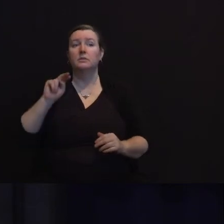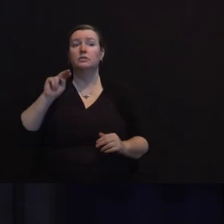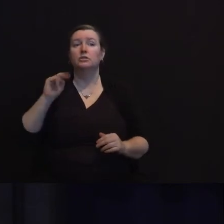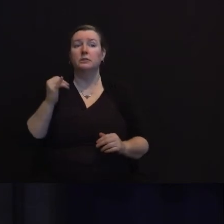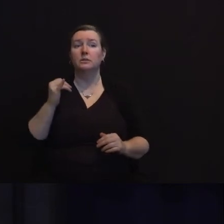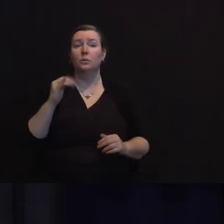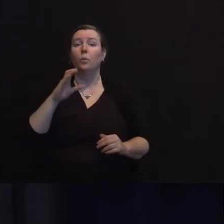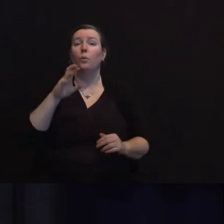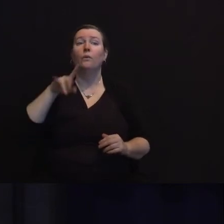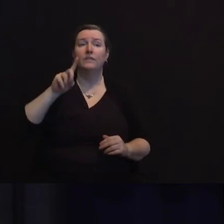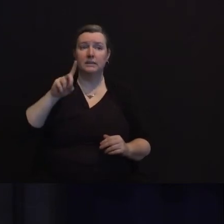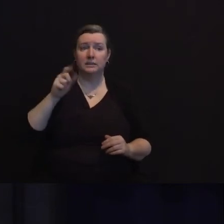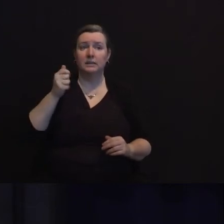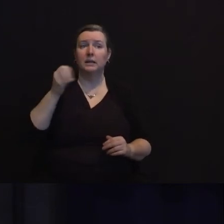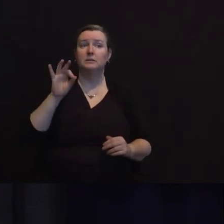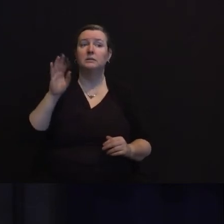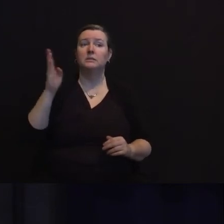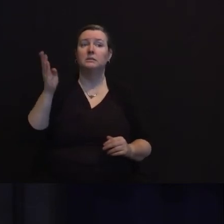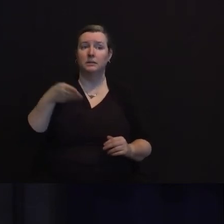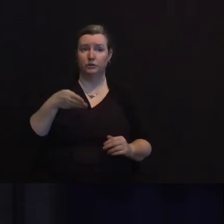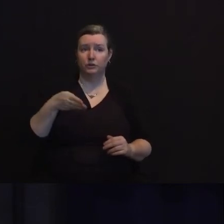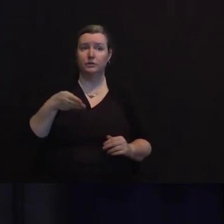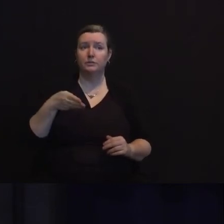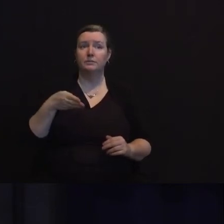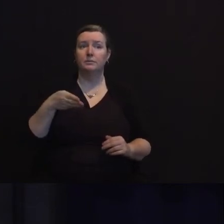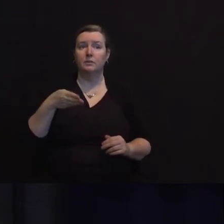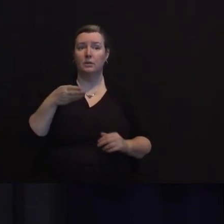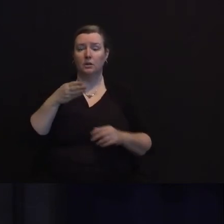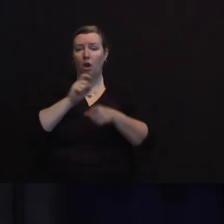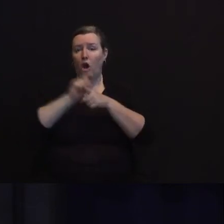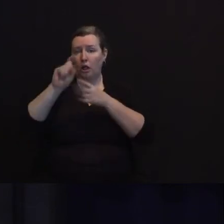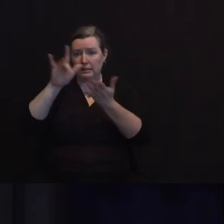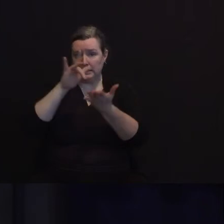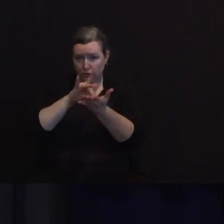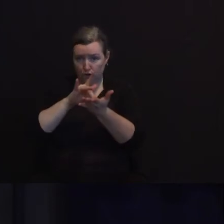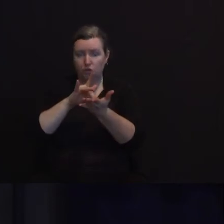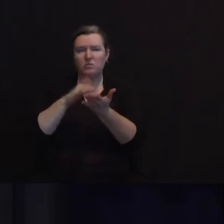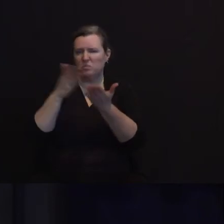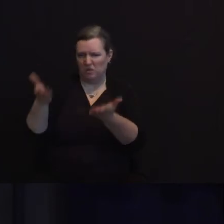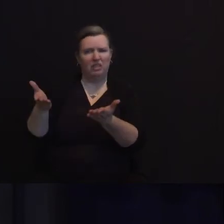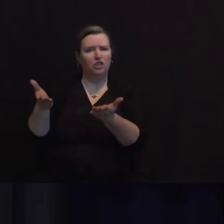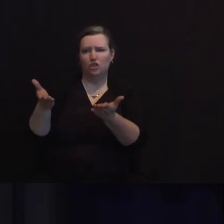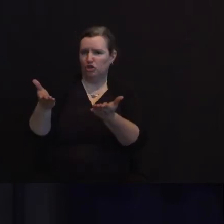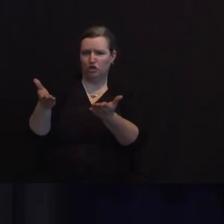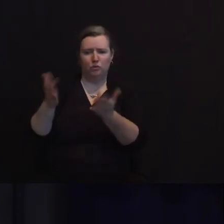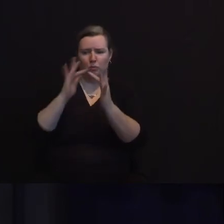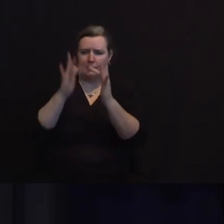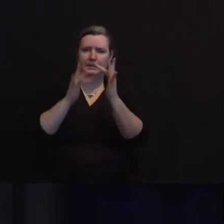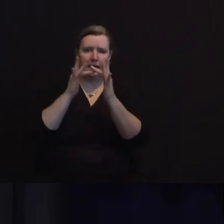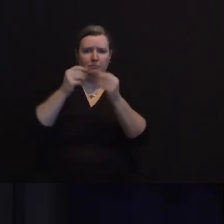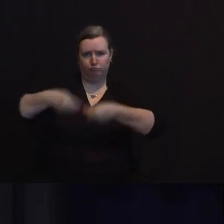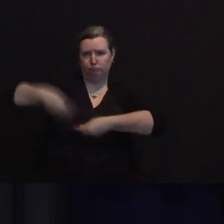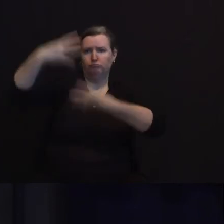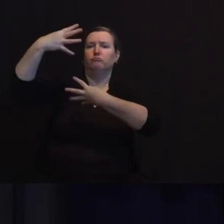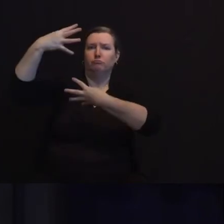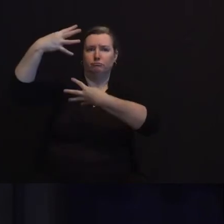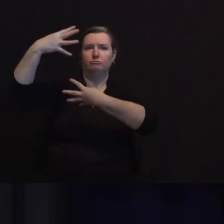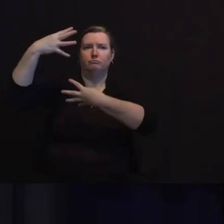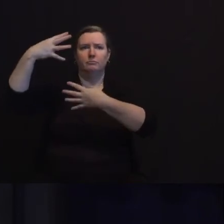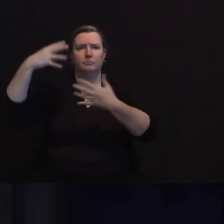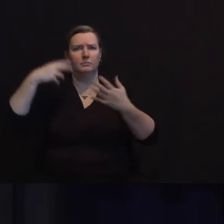Center will have operators available to assist anyone in need of a second dose